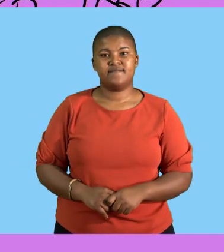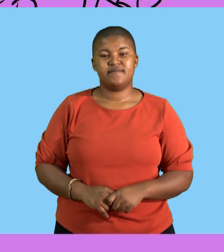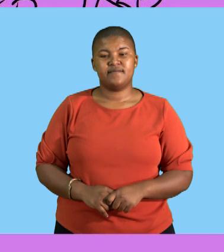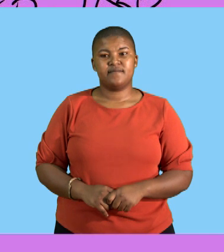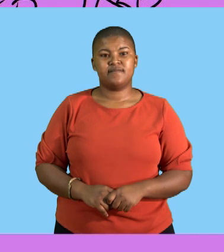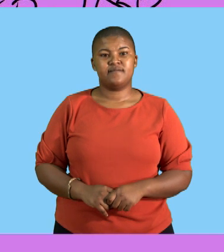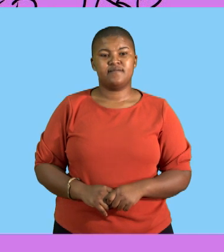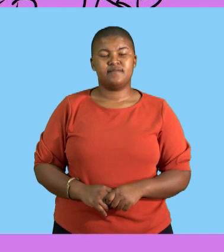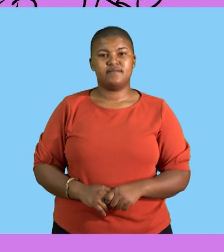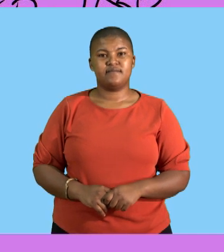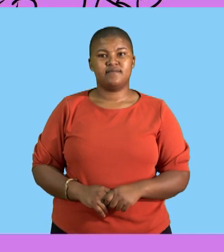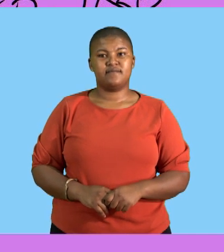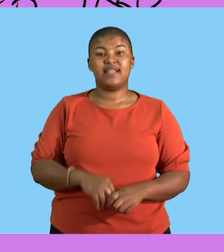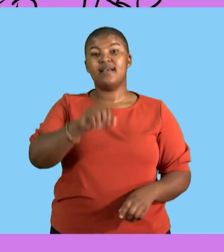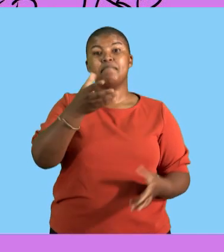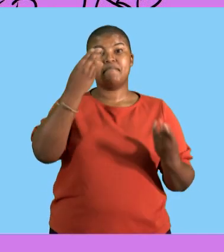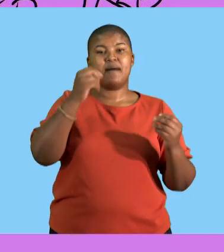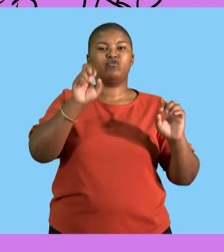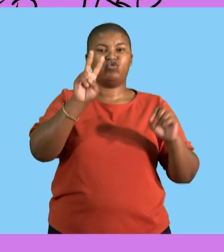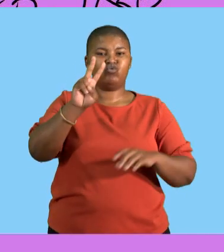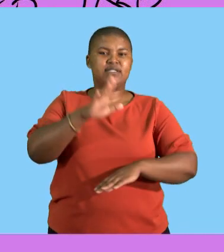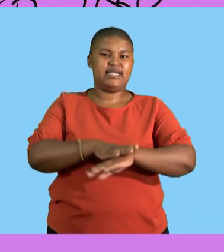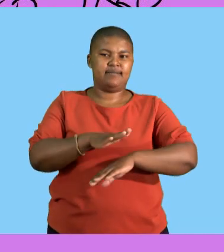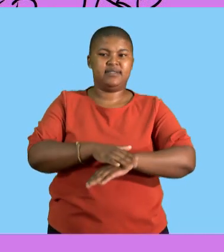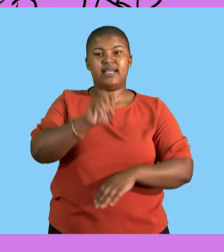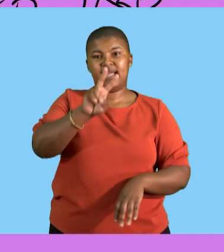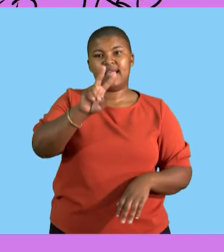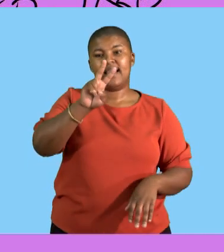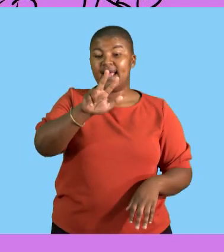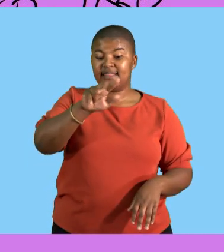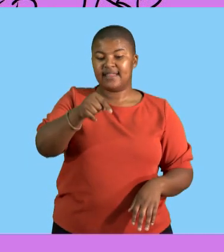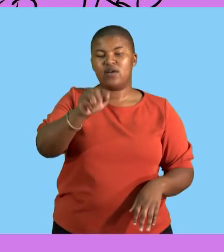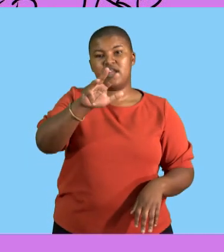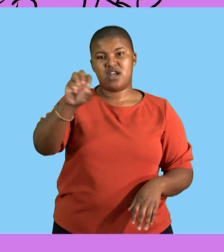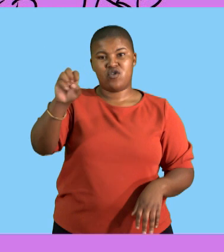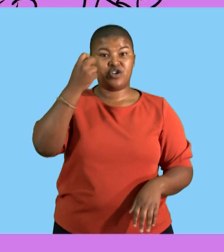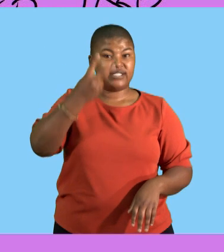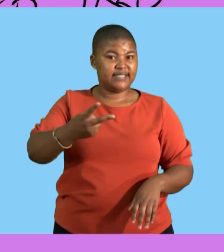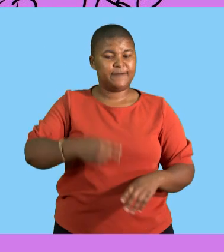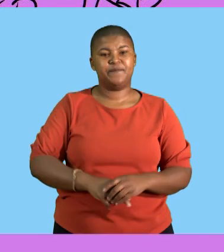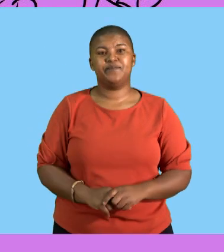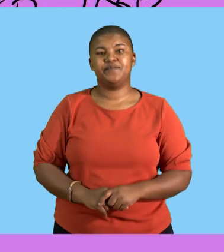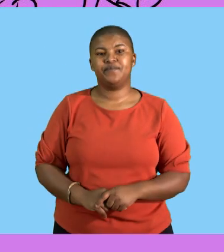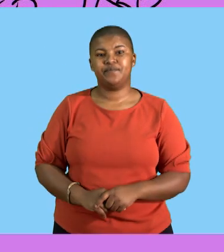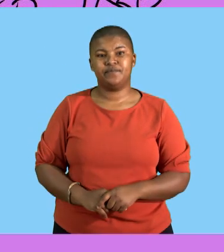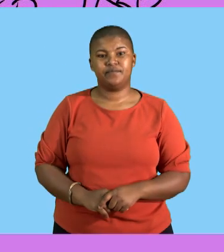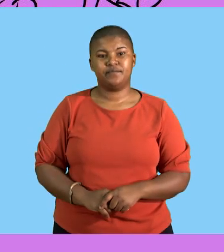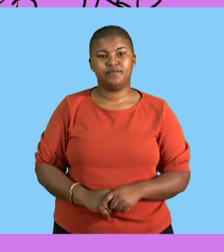8,900 appears 2 times. Then, yes, so we have